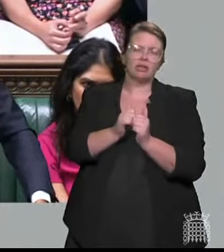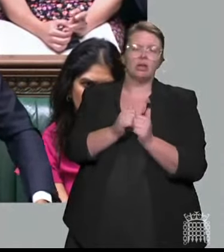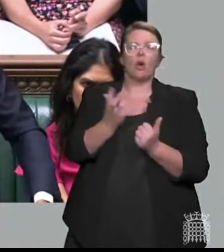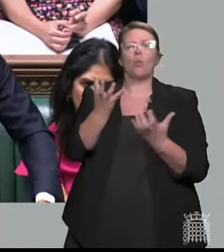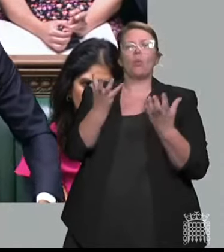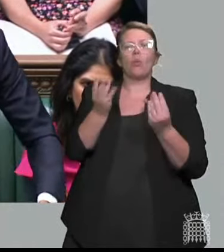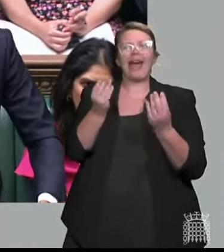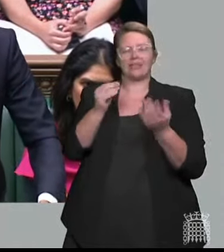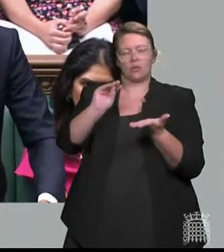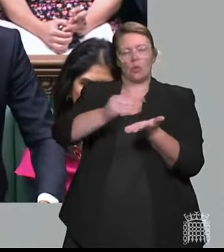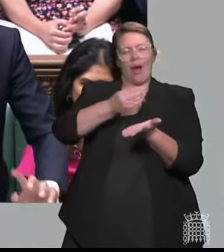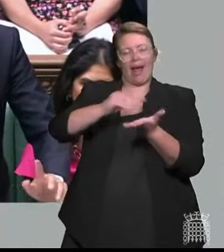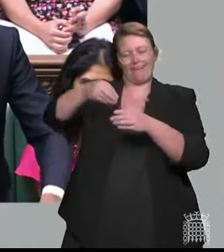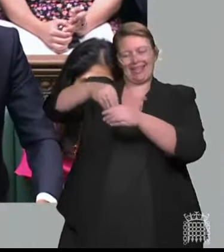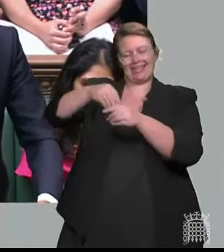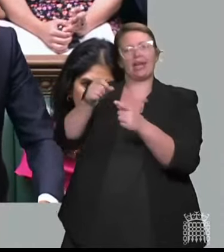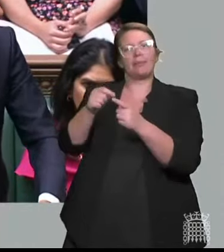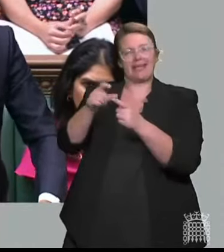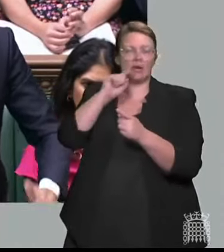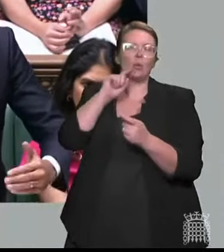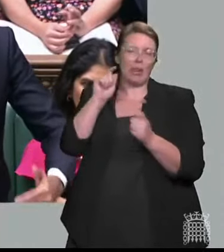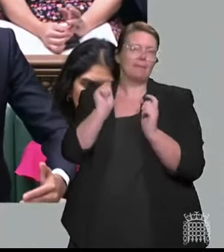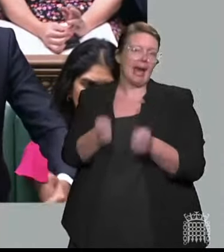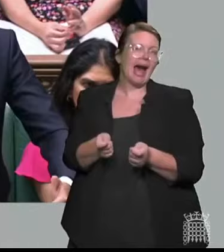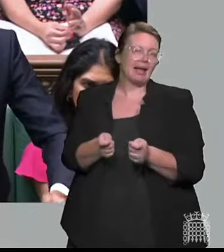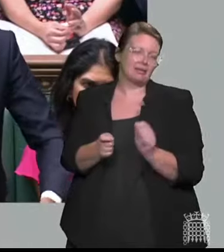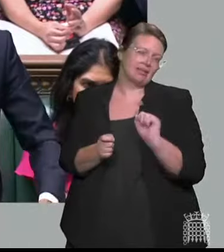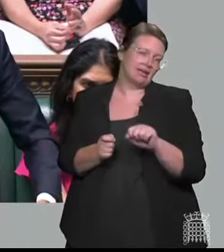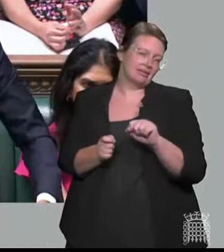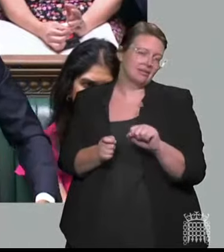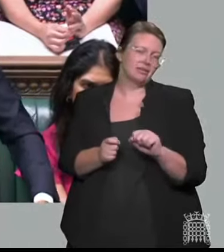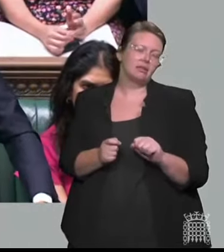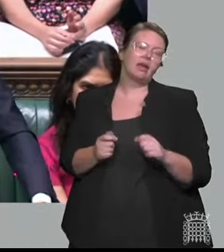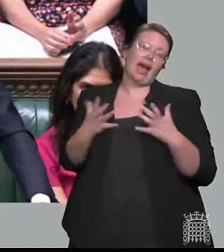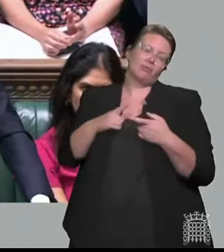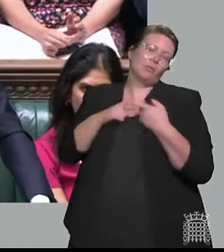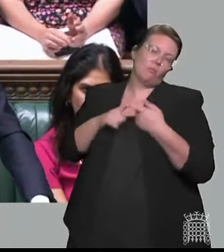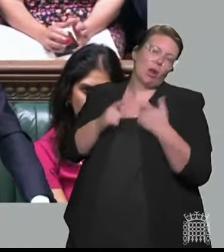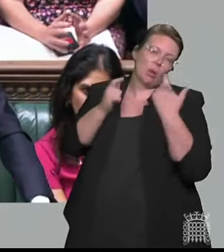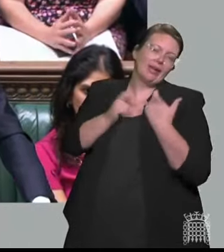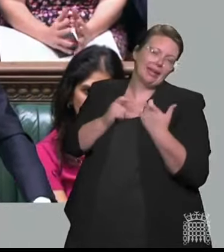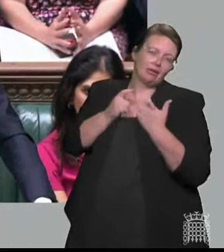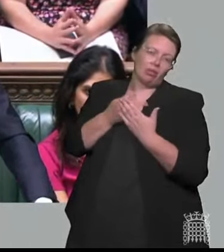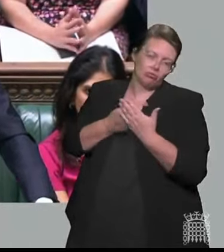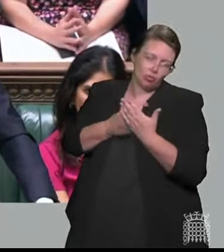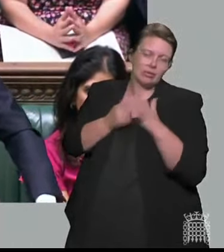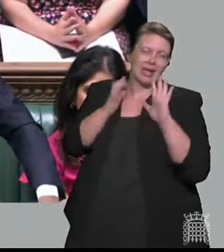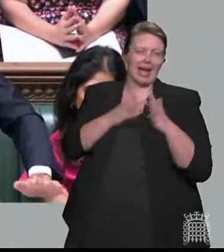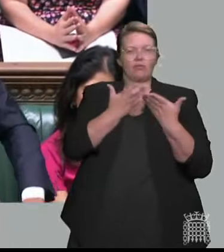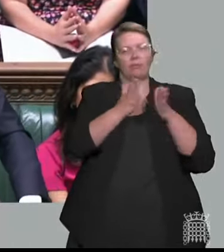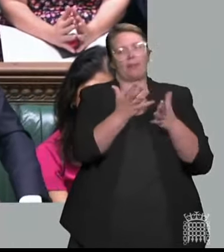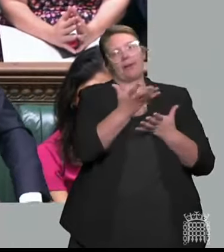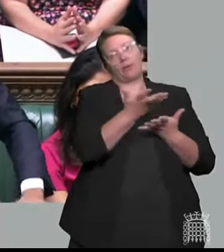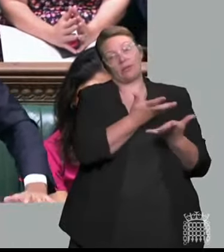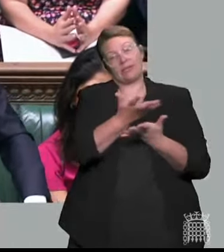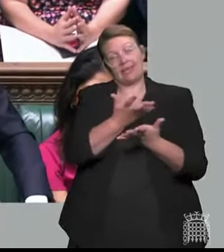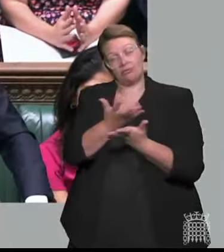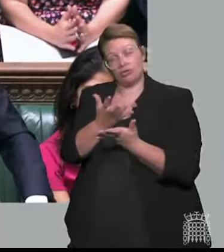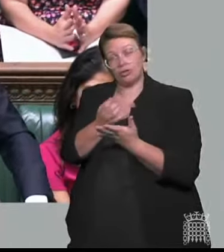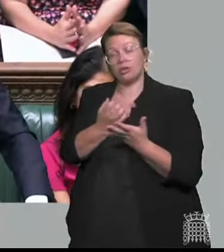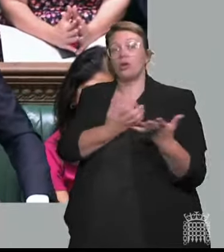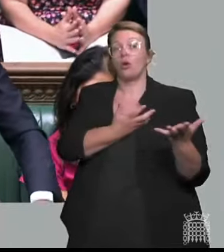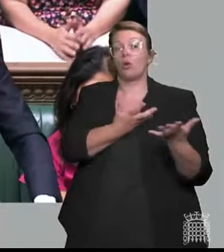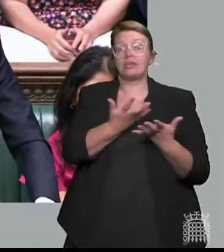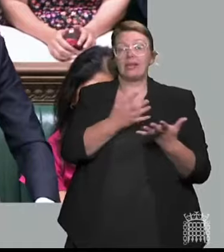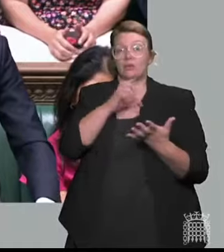wipes containing plastic, subject, of course, as is legally proper, subject to a public consultation. That consultation will be